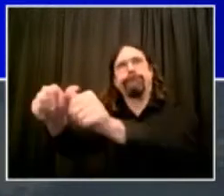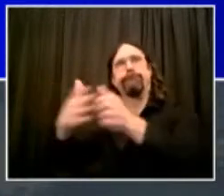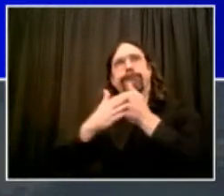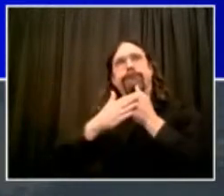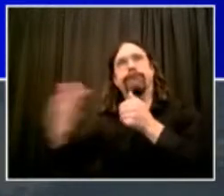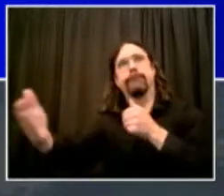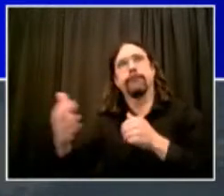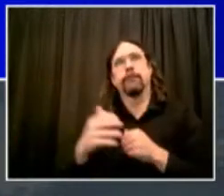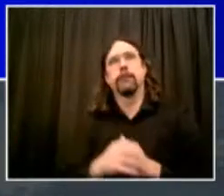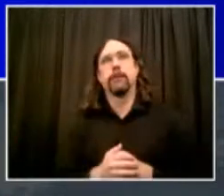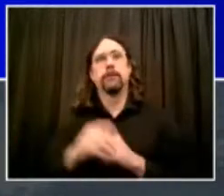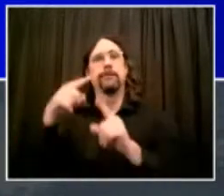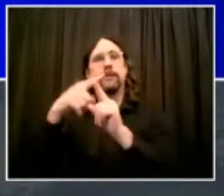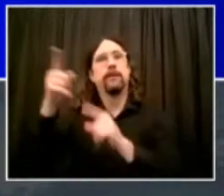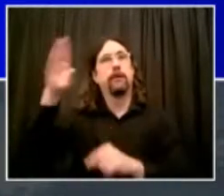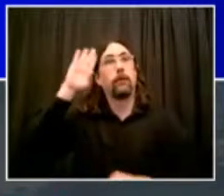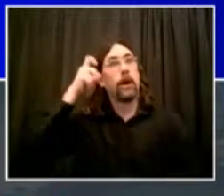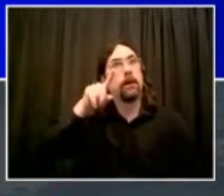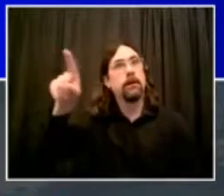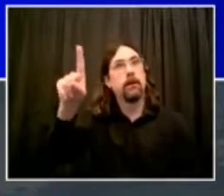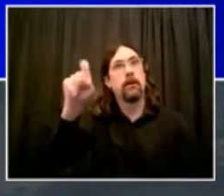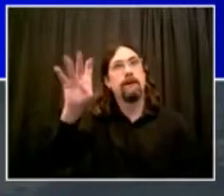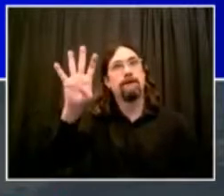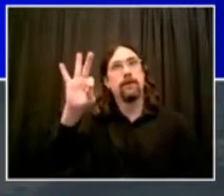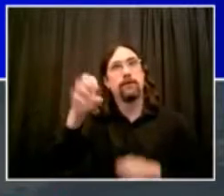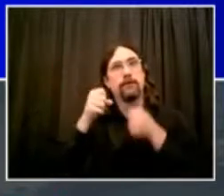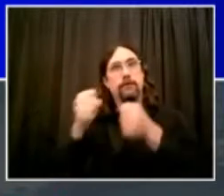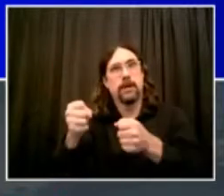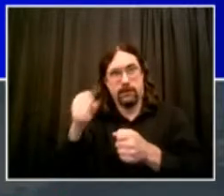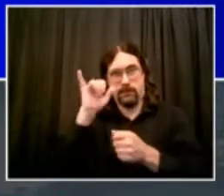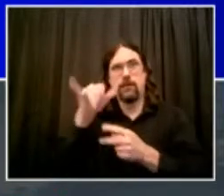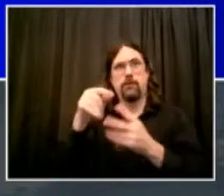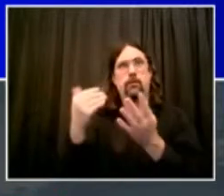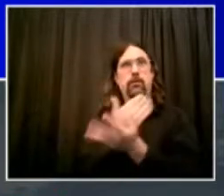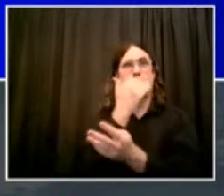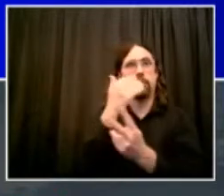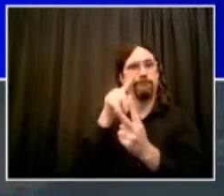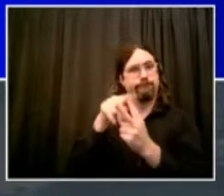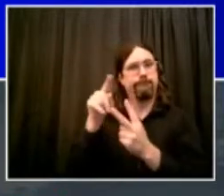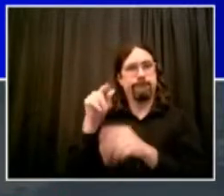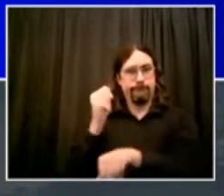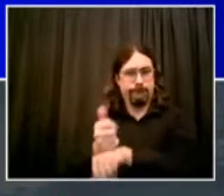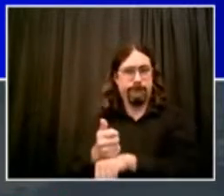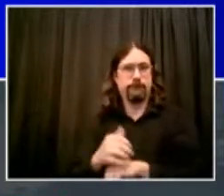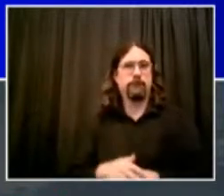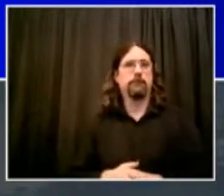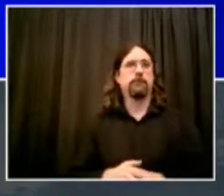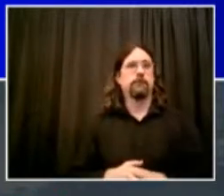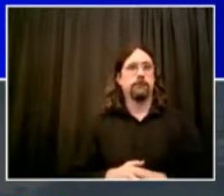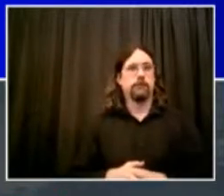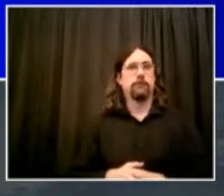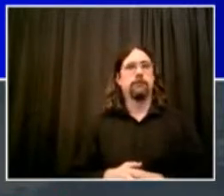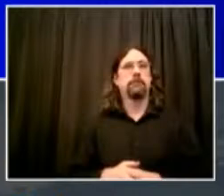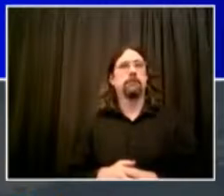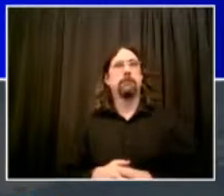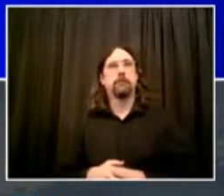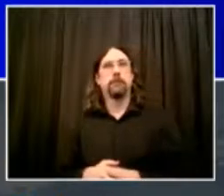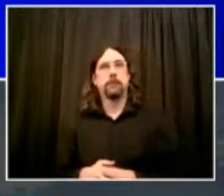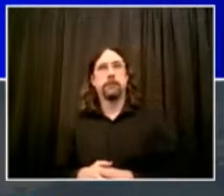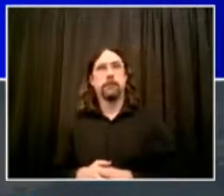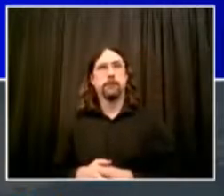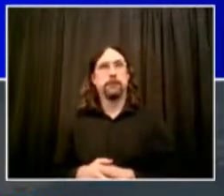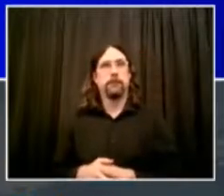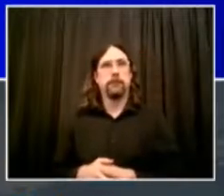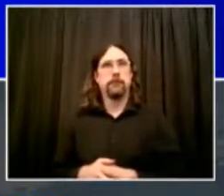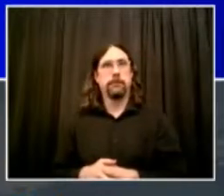And an important point, the 14th Street busway. This has been a success by every measure. I said we're going to do it. We're